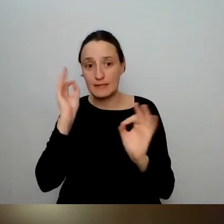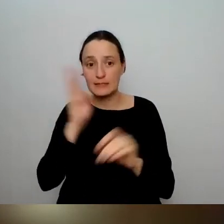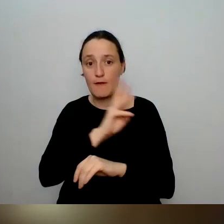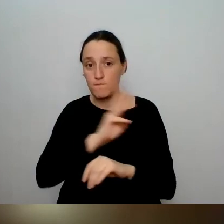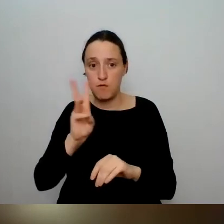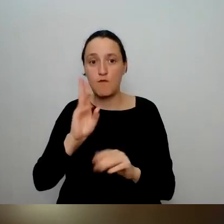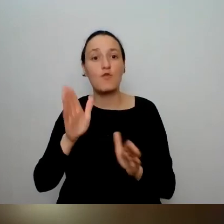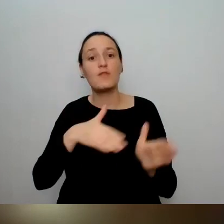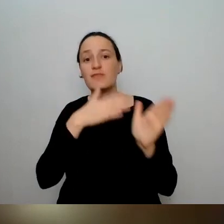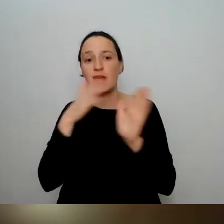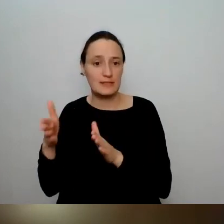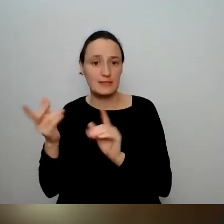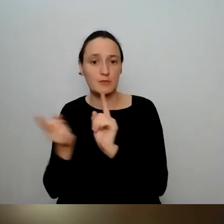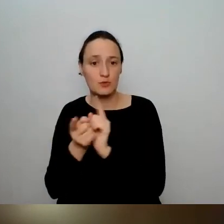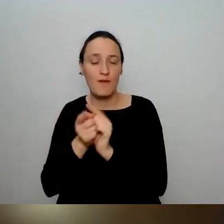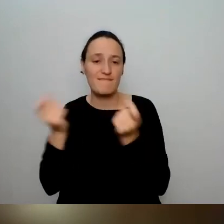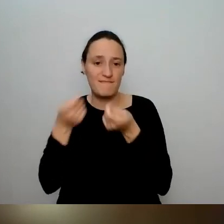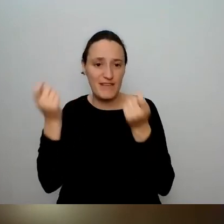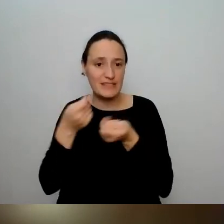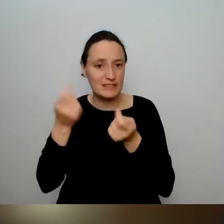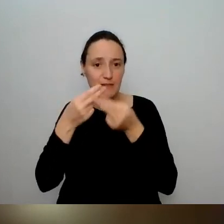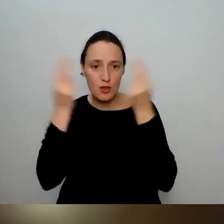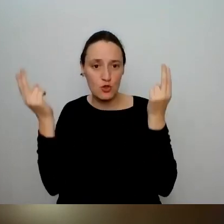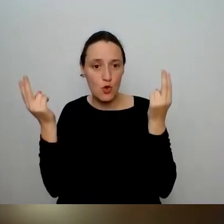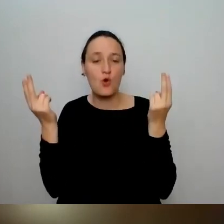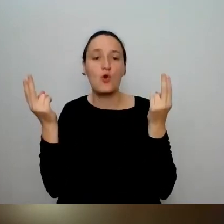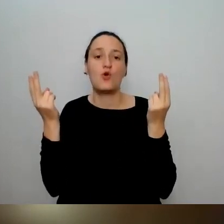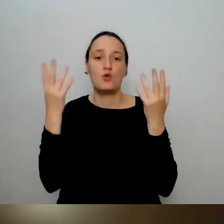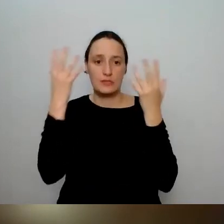and our partners Vivar Mirke and Dark Sky Slovenia.